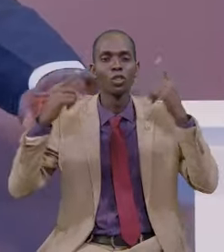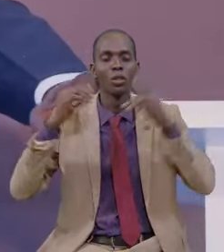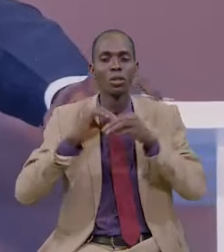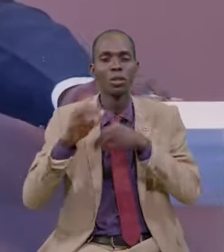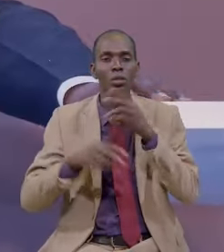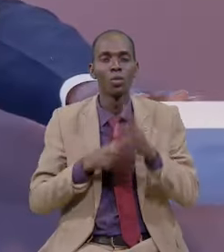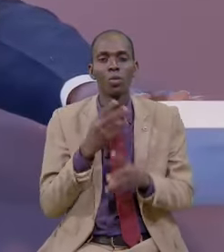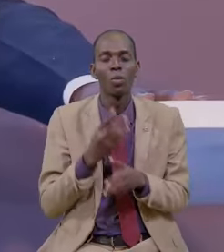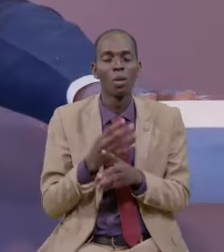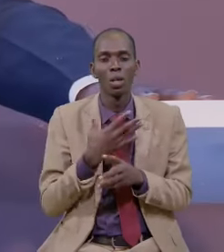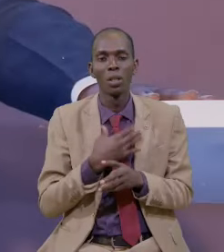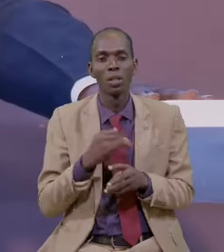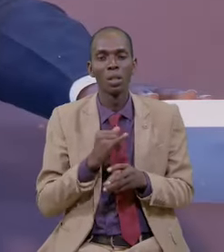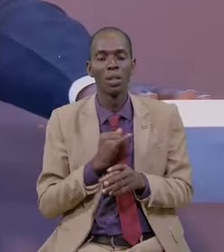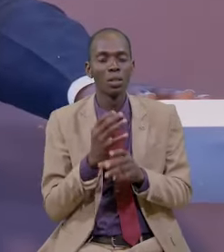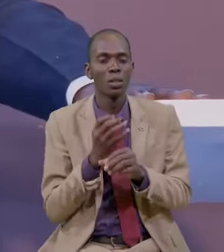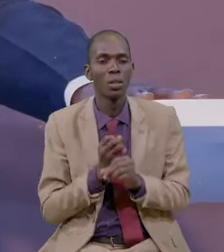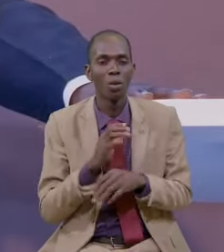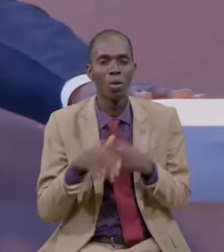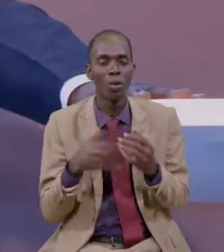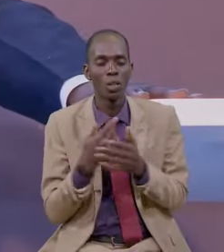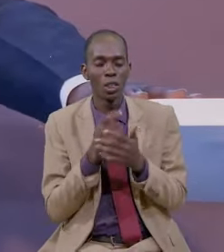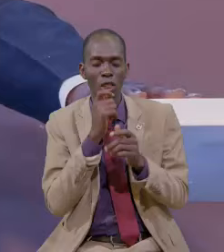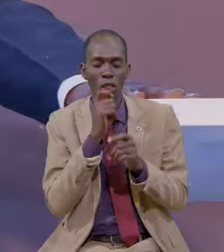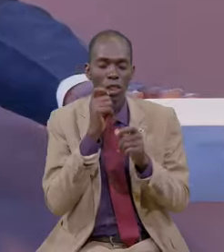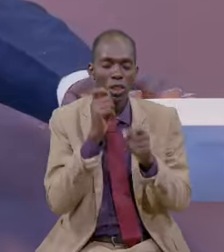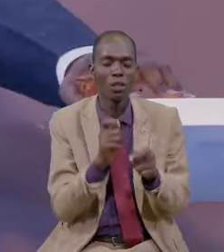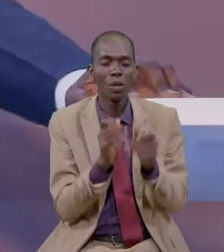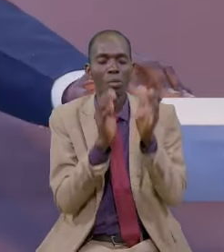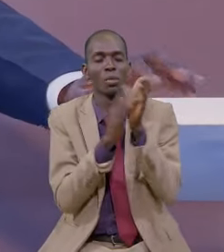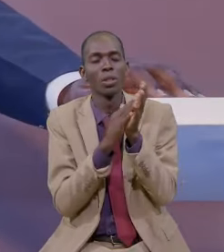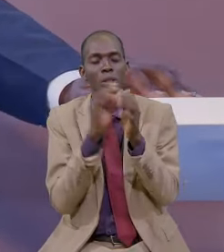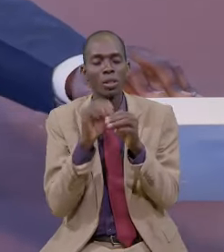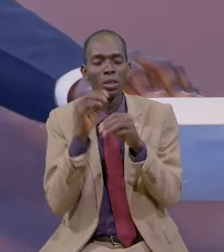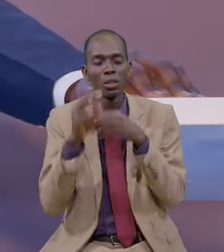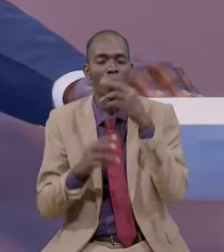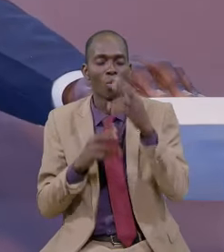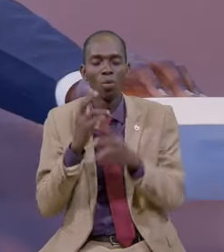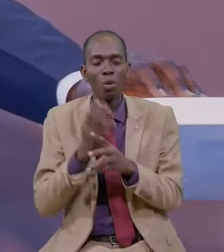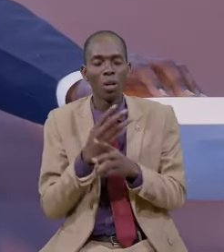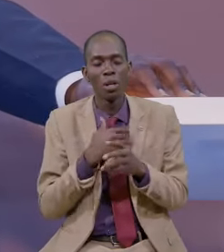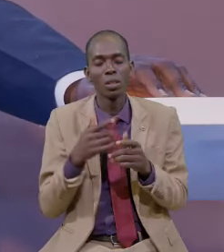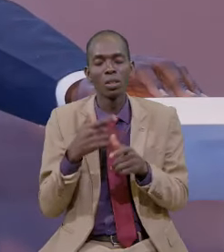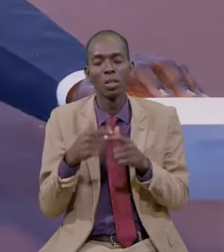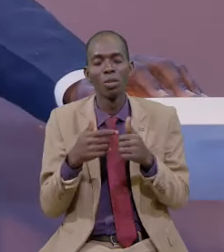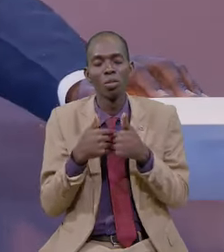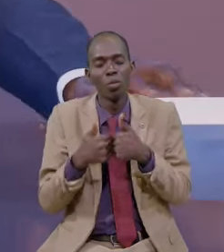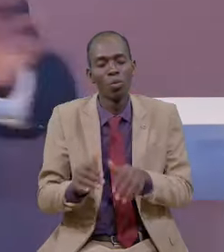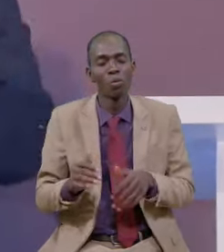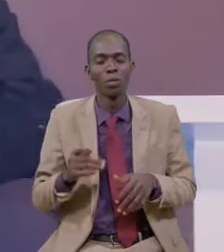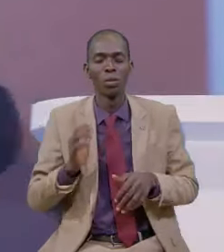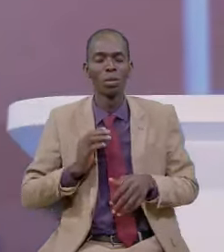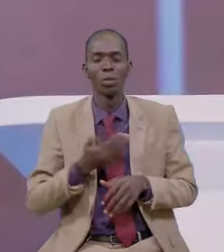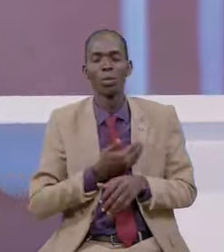rewards and awards in the world, and then we lose our soul, what's the profit? Well,